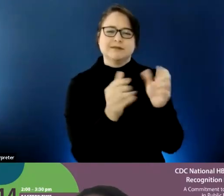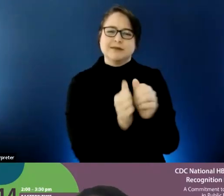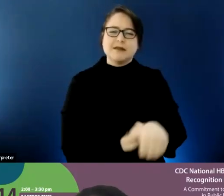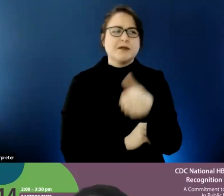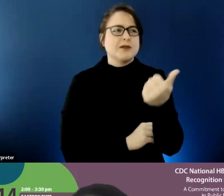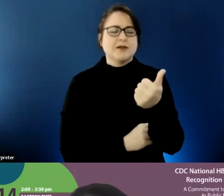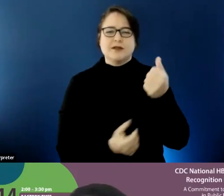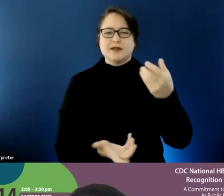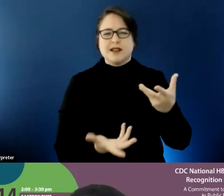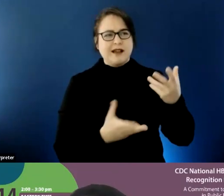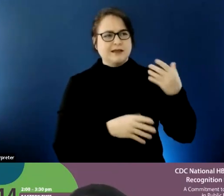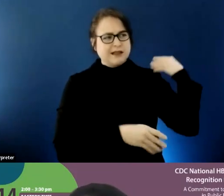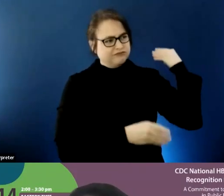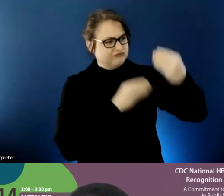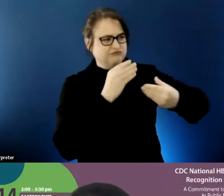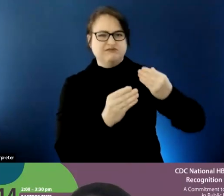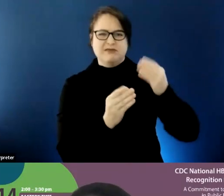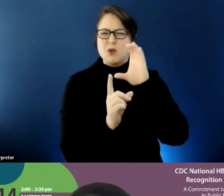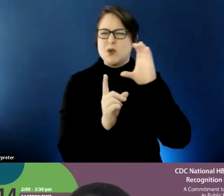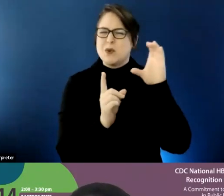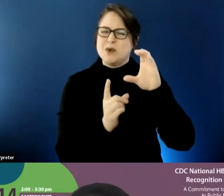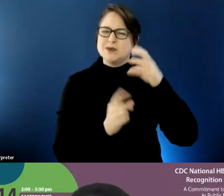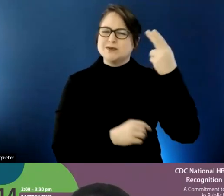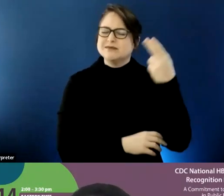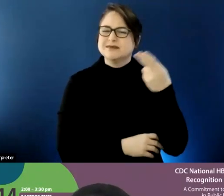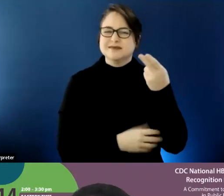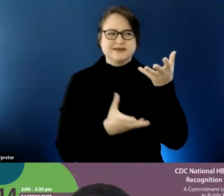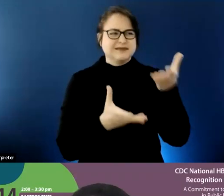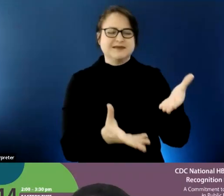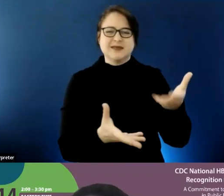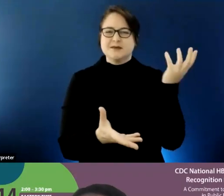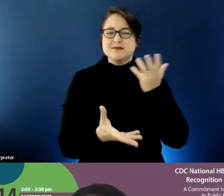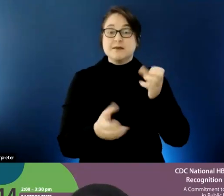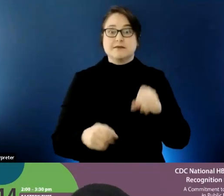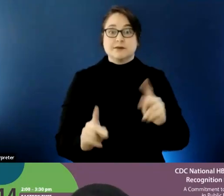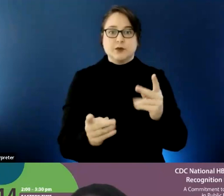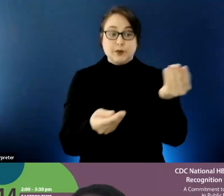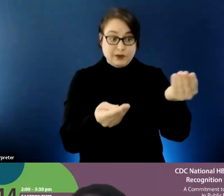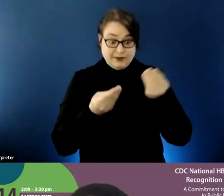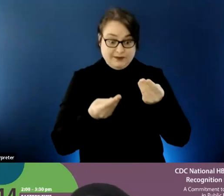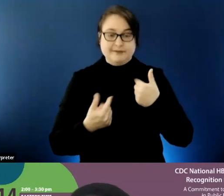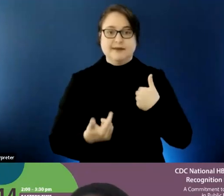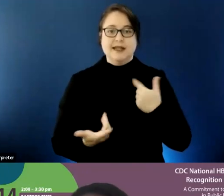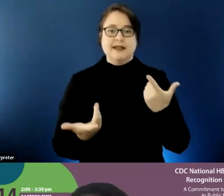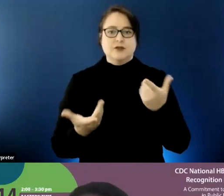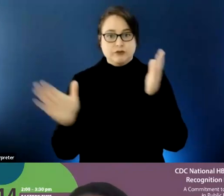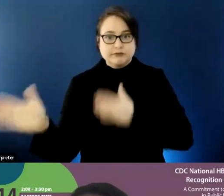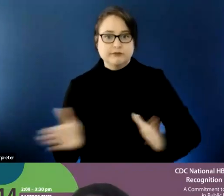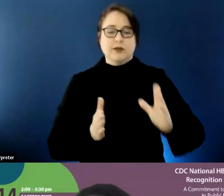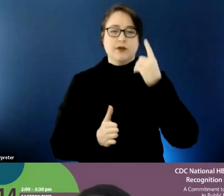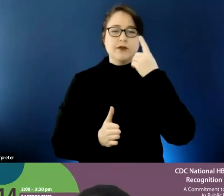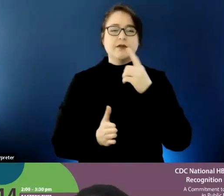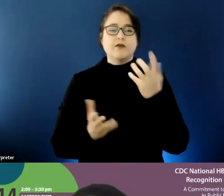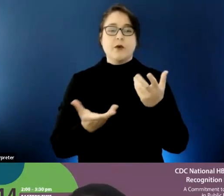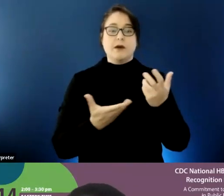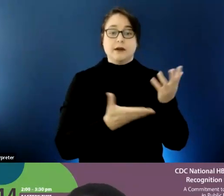that was there and what that would provide me, and an opportunity to prepare us for what we would face once we were out, you know, being able to